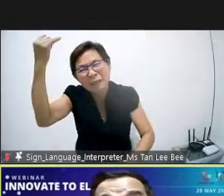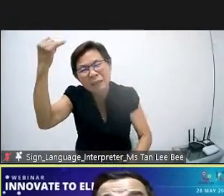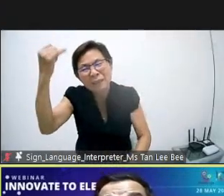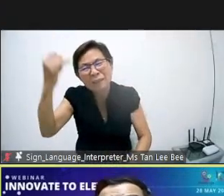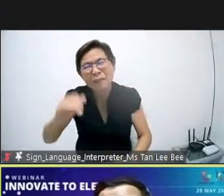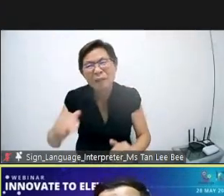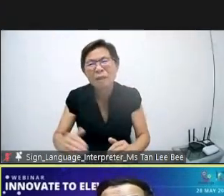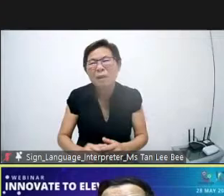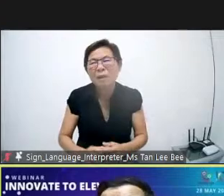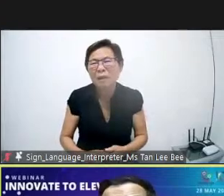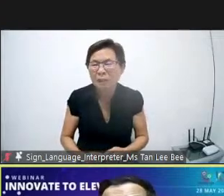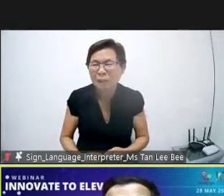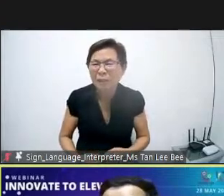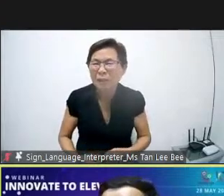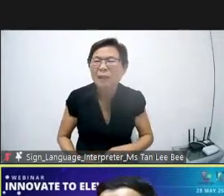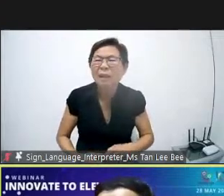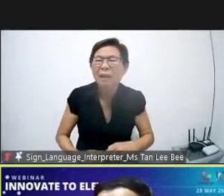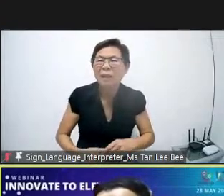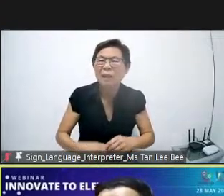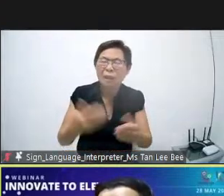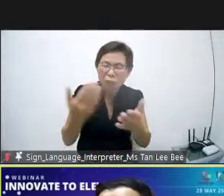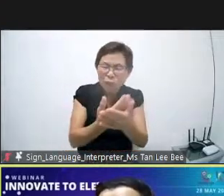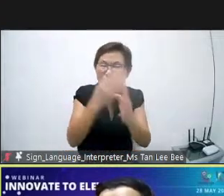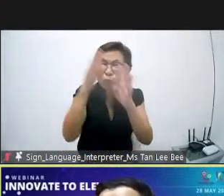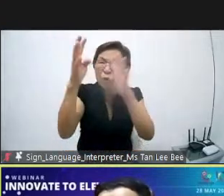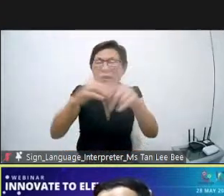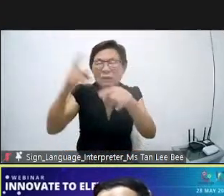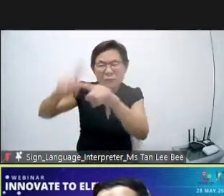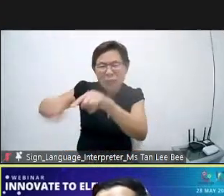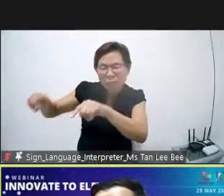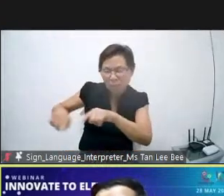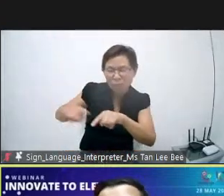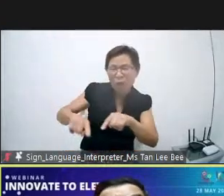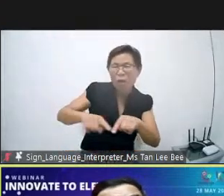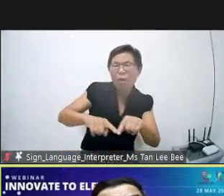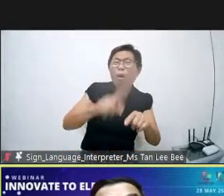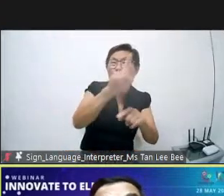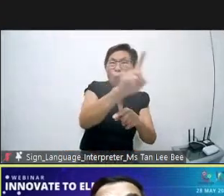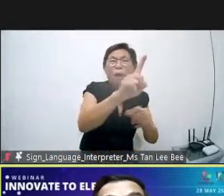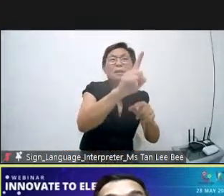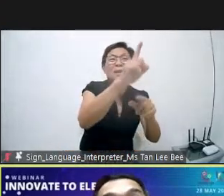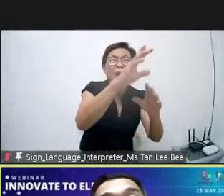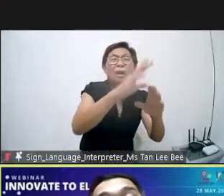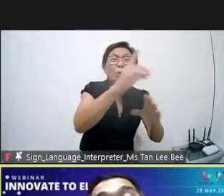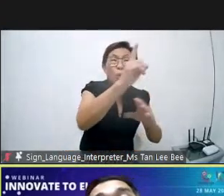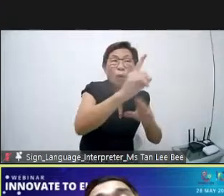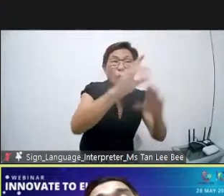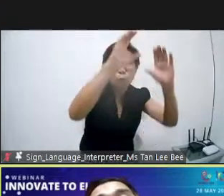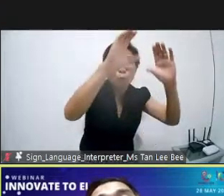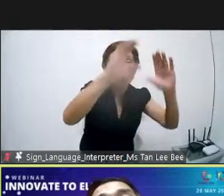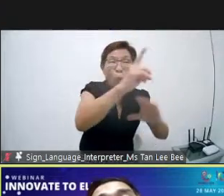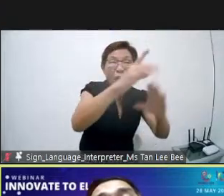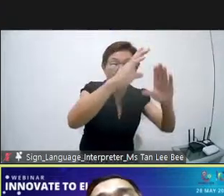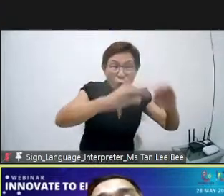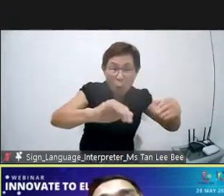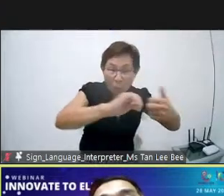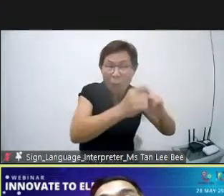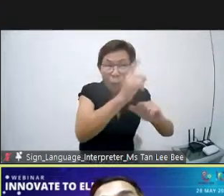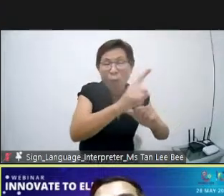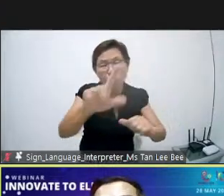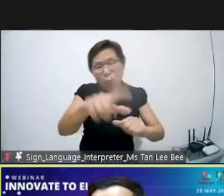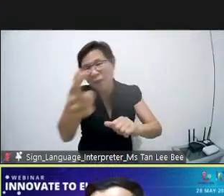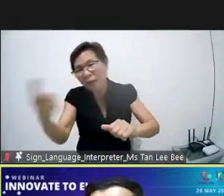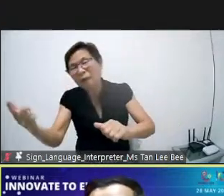innovation itself might be varies from one solution to another solution. So if they don't actually know how